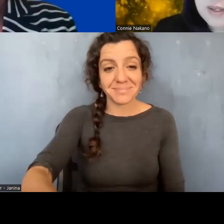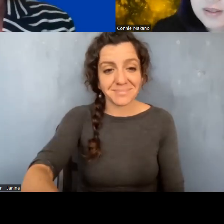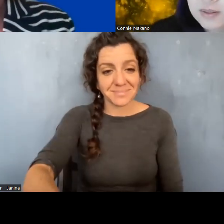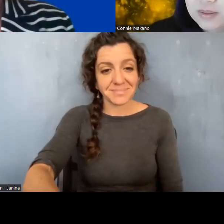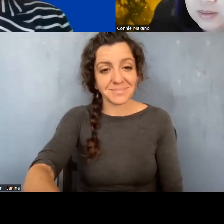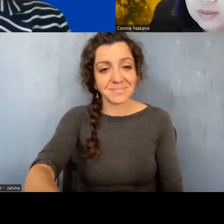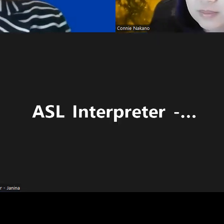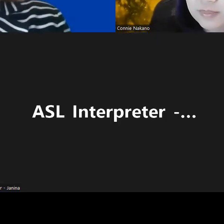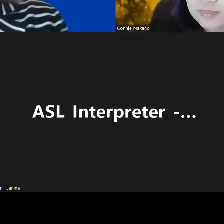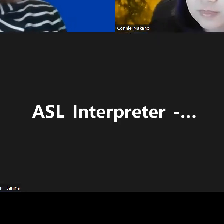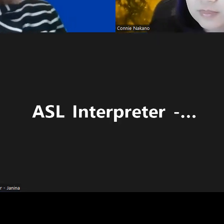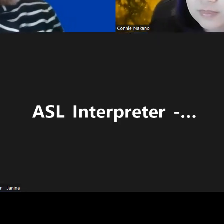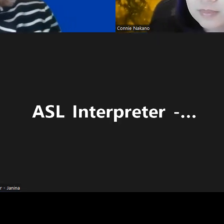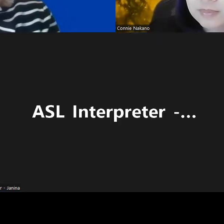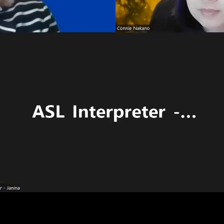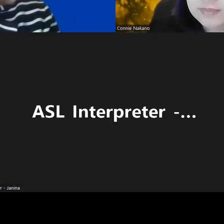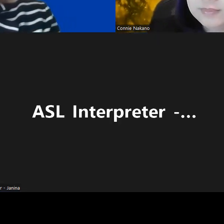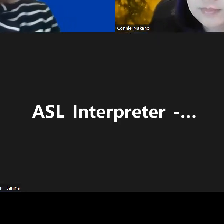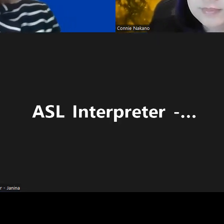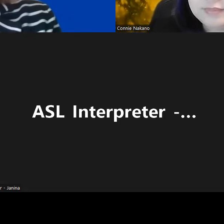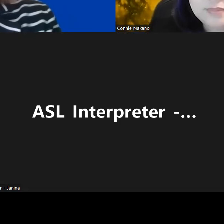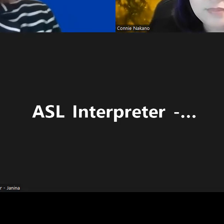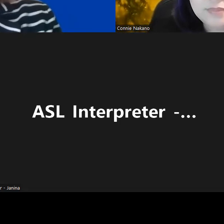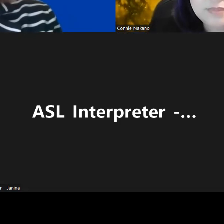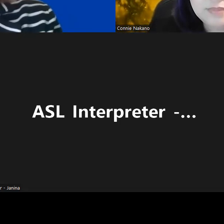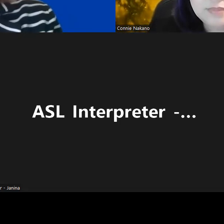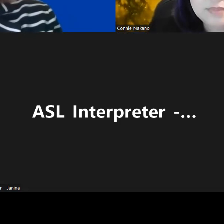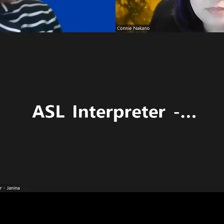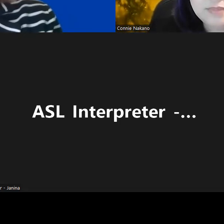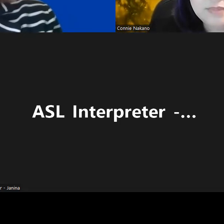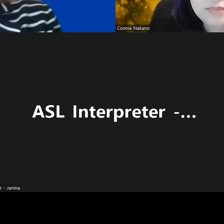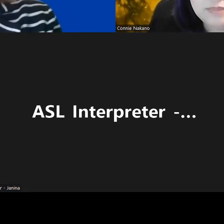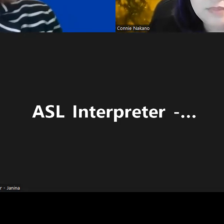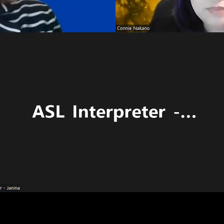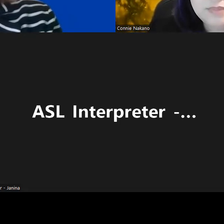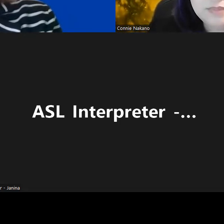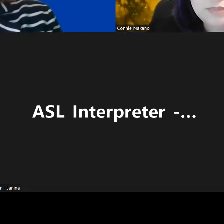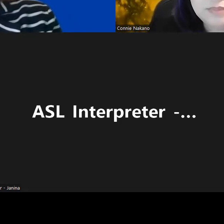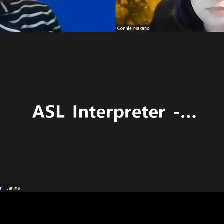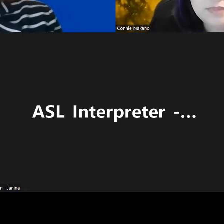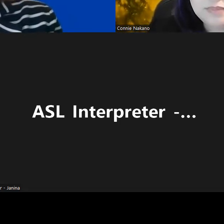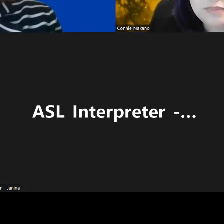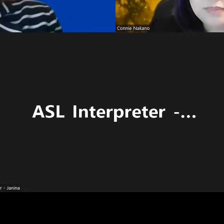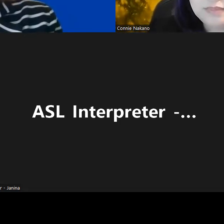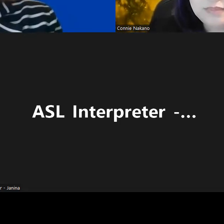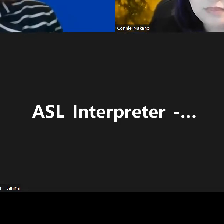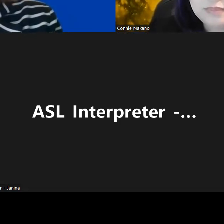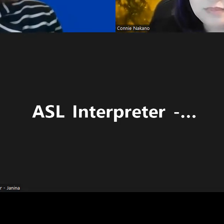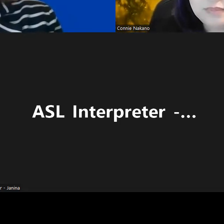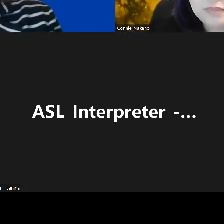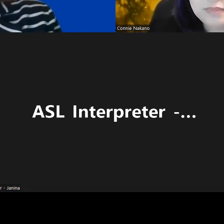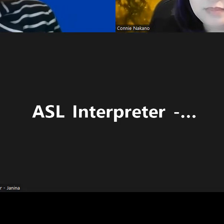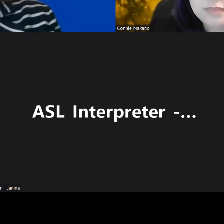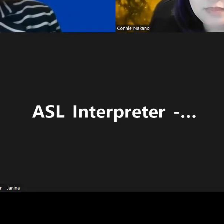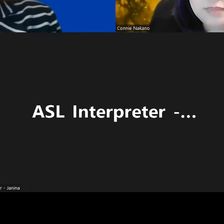So that is a great question. The feedback that we heard, for purposes of the Department of Aging, Hubs